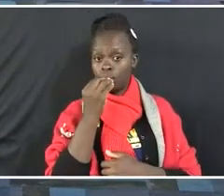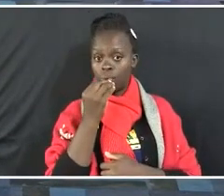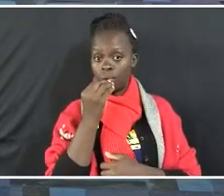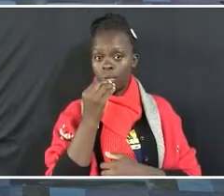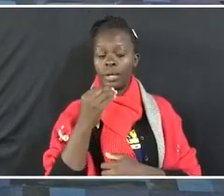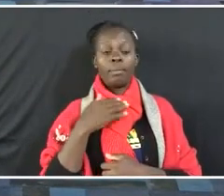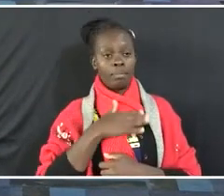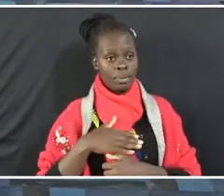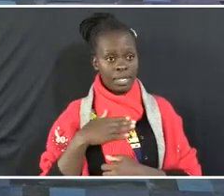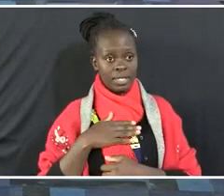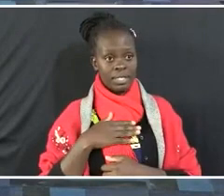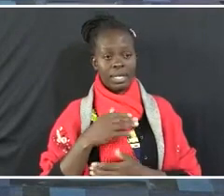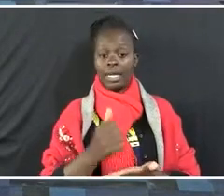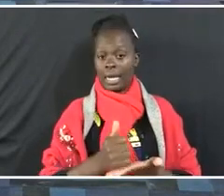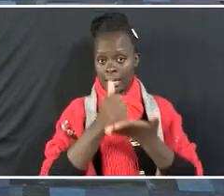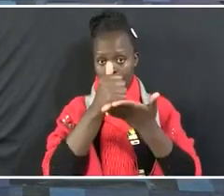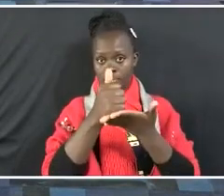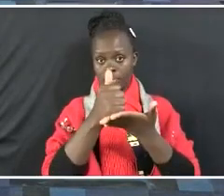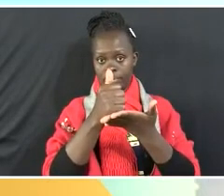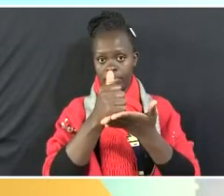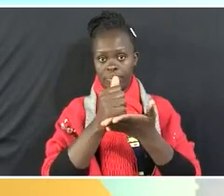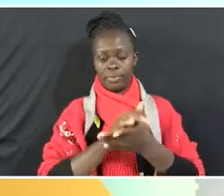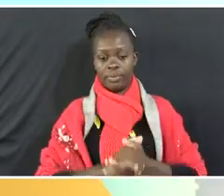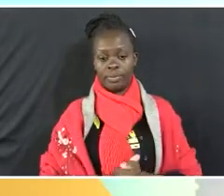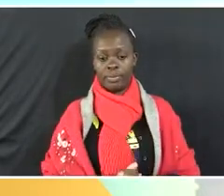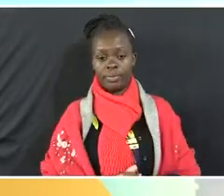will evict you.